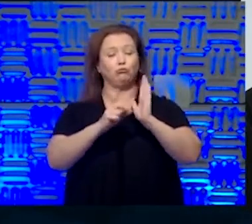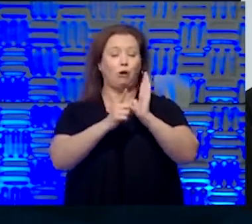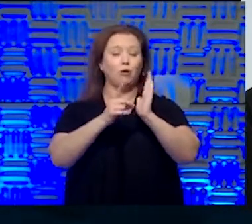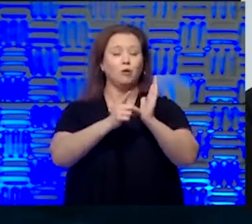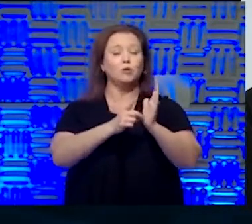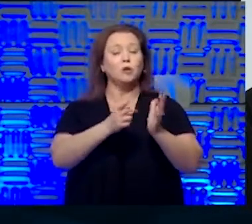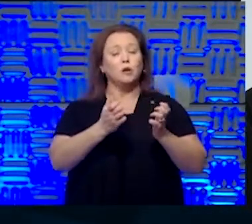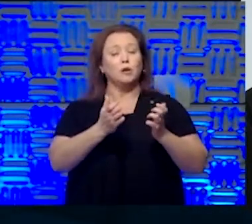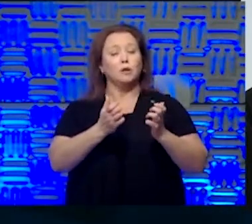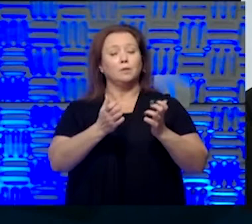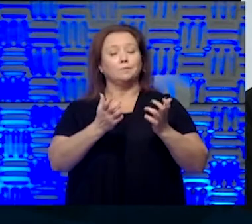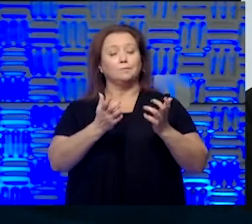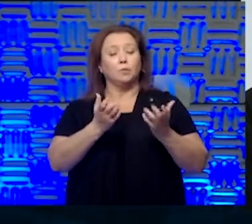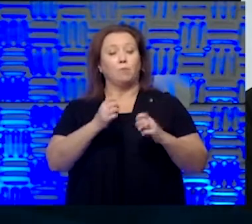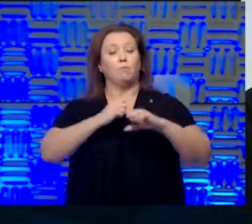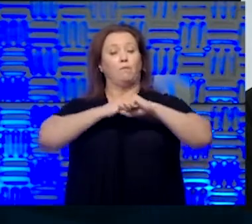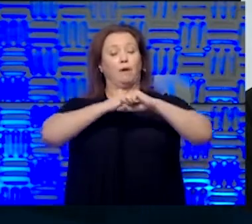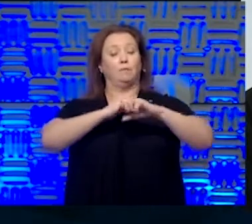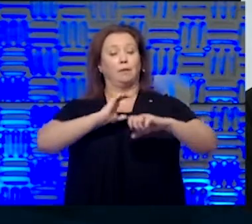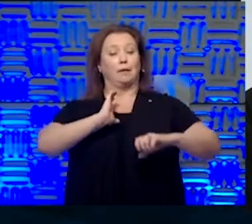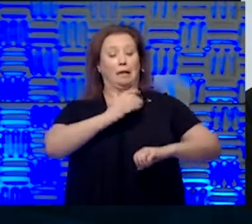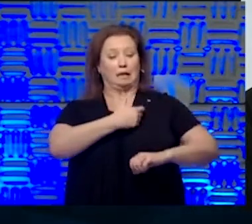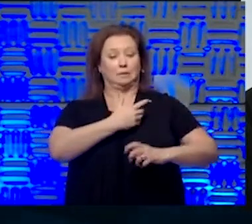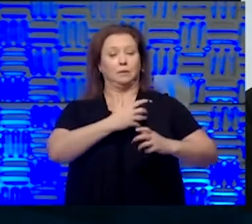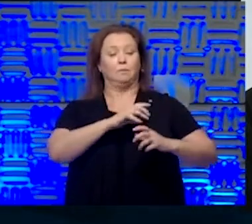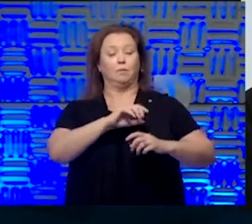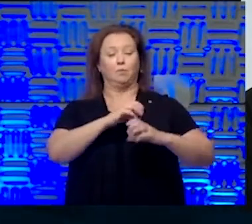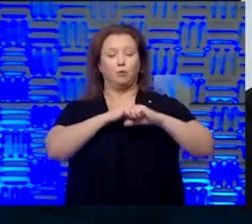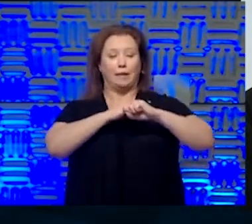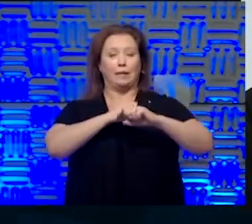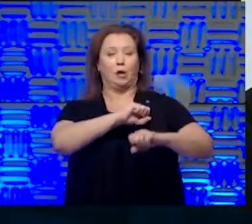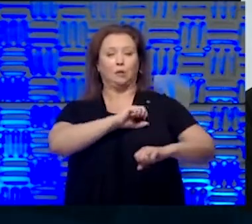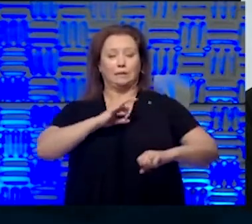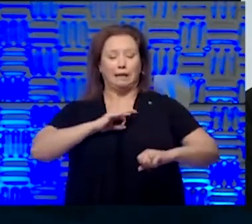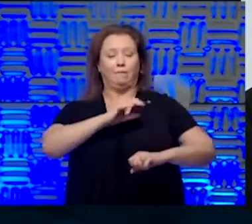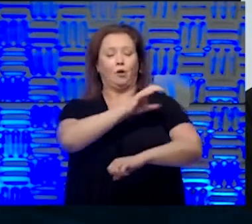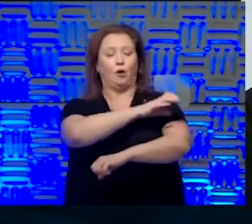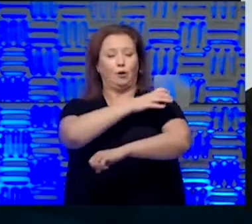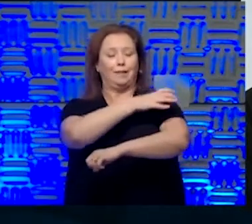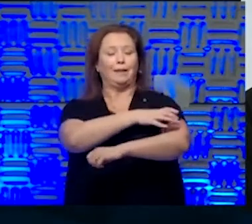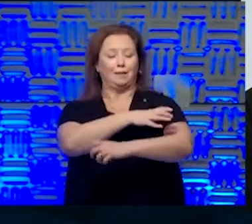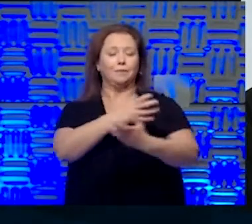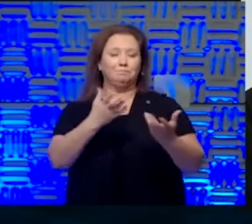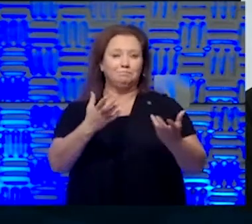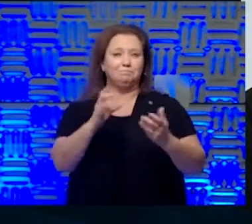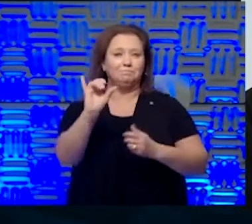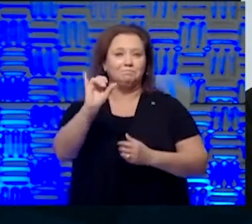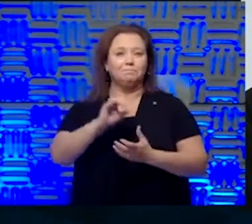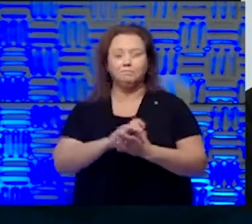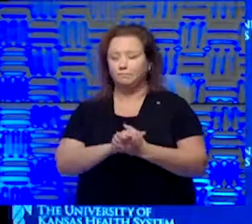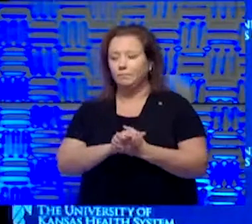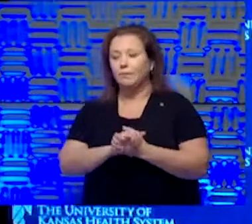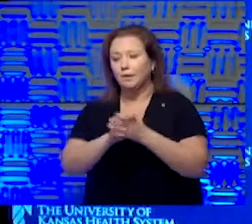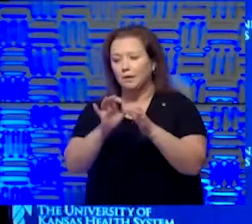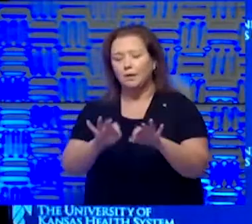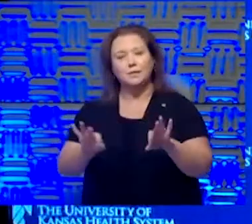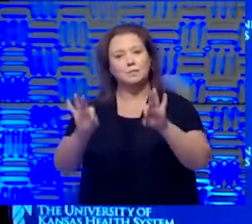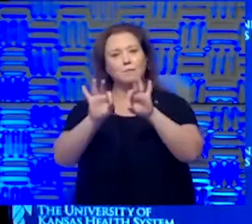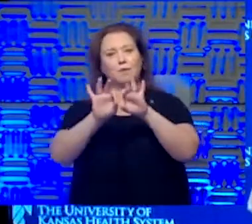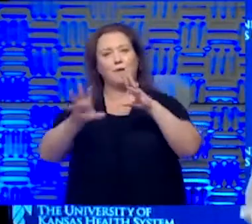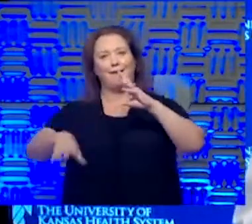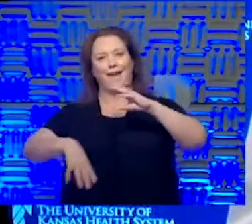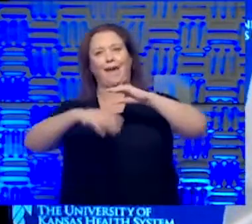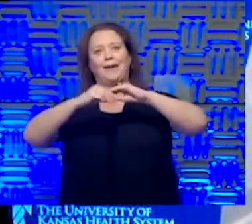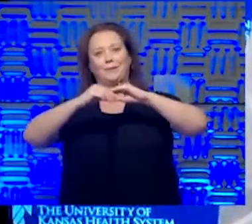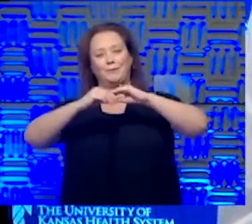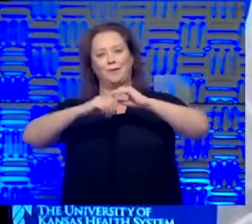and physicians, but also our OR team, our staff, and our clinics. Yeah, and I think it's important because you guys have had to do extra precautions